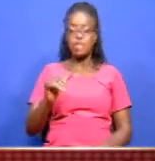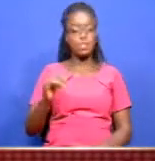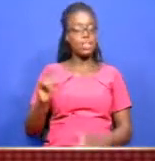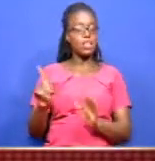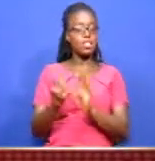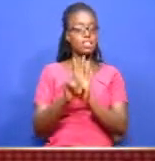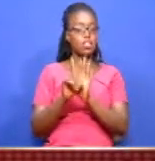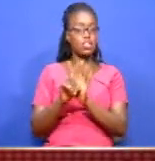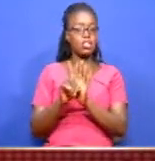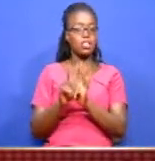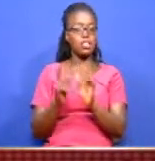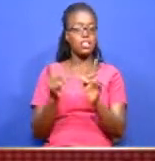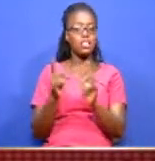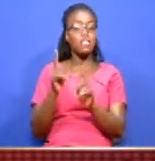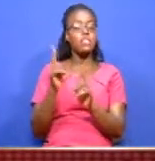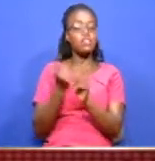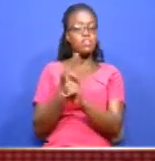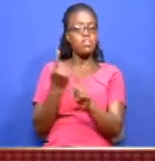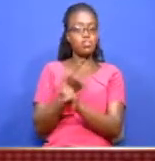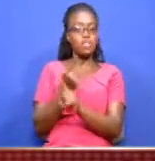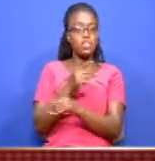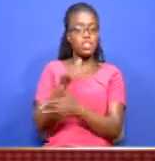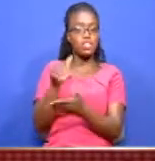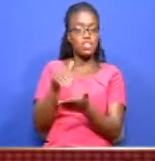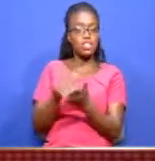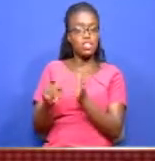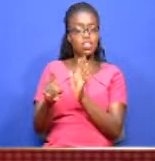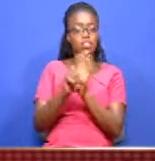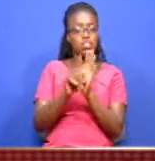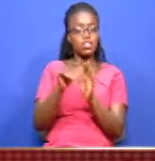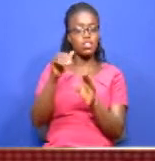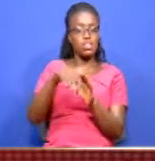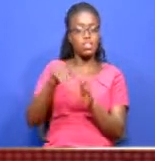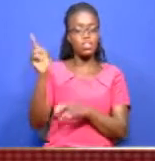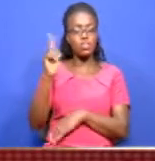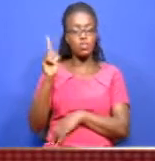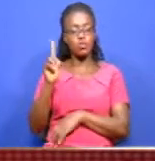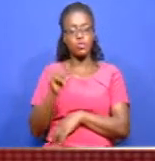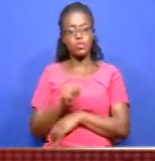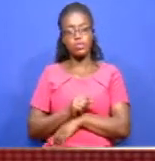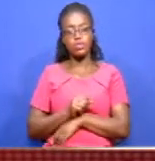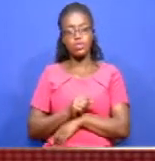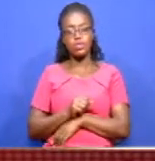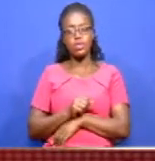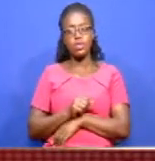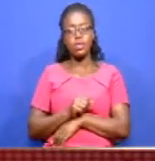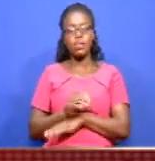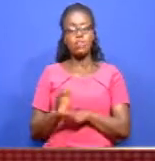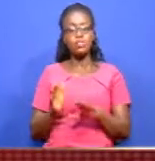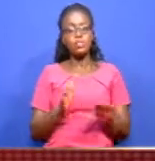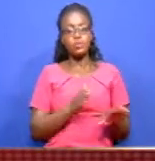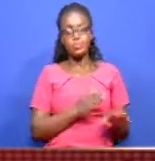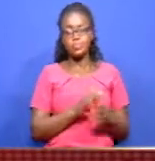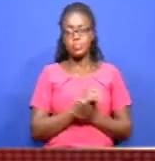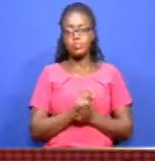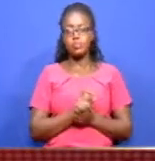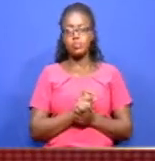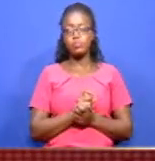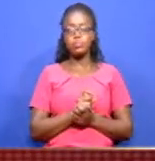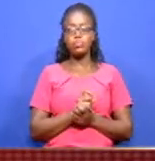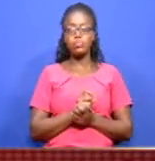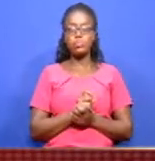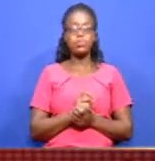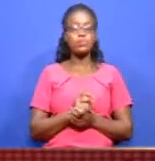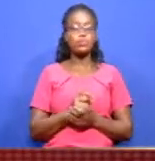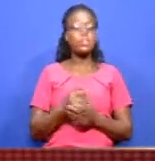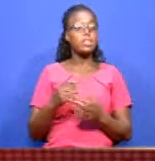various isolation centers within Nairobi. On the issue of the holding area for truck drivers, yes,